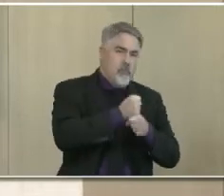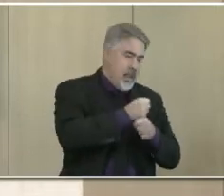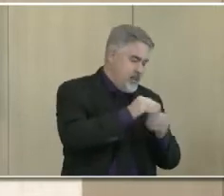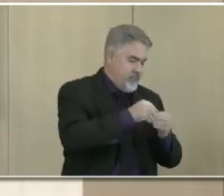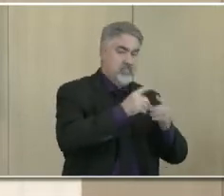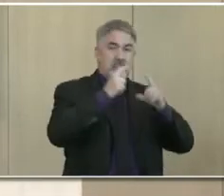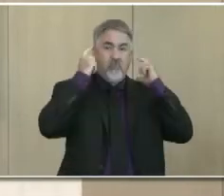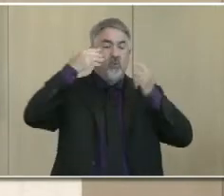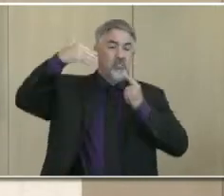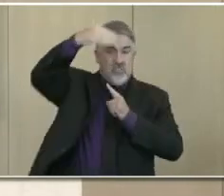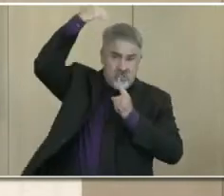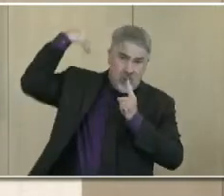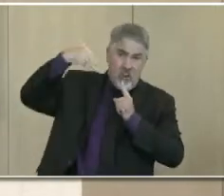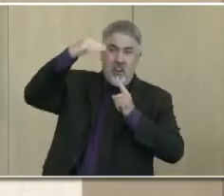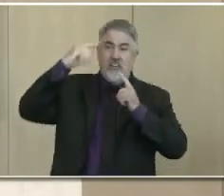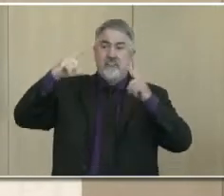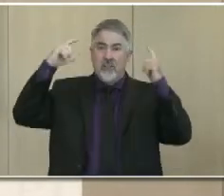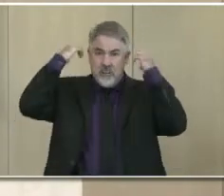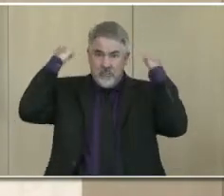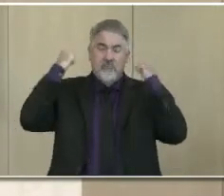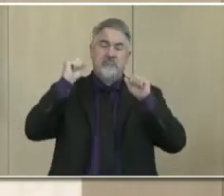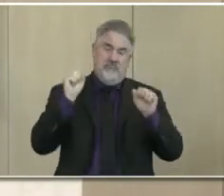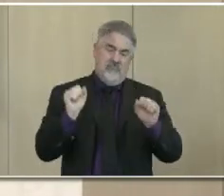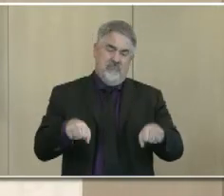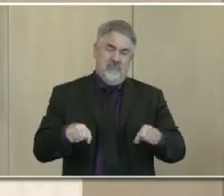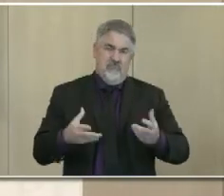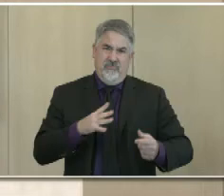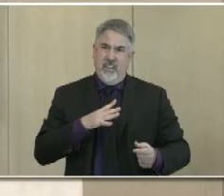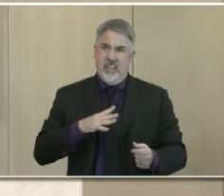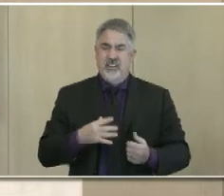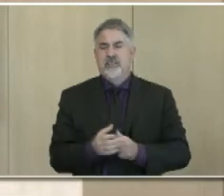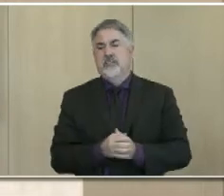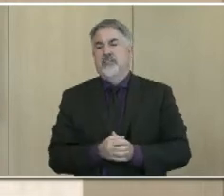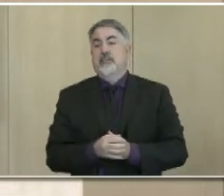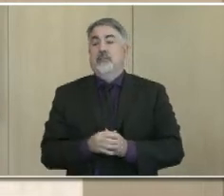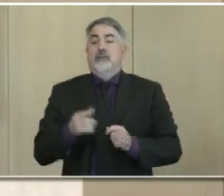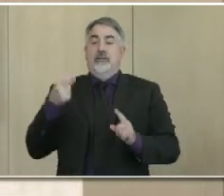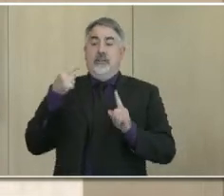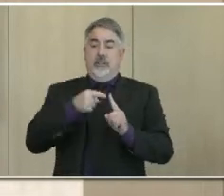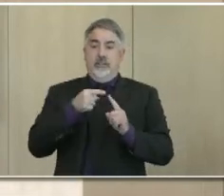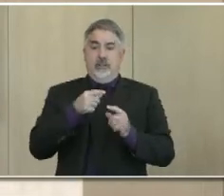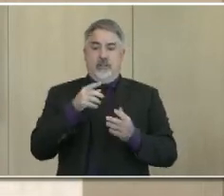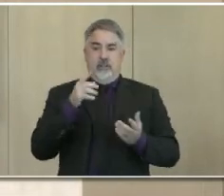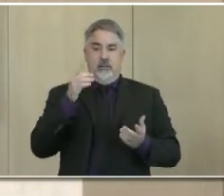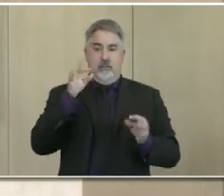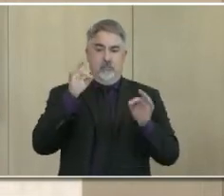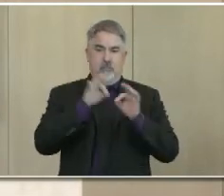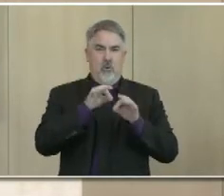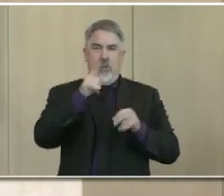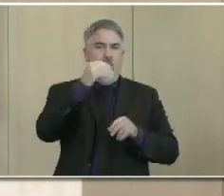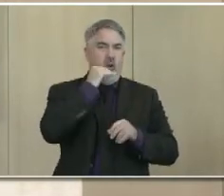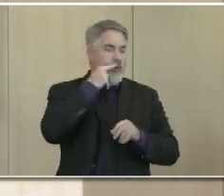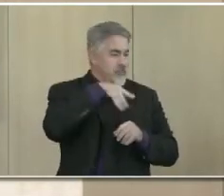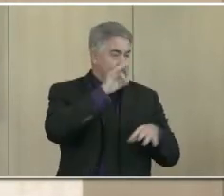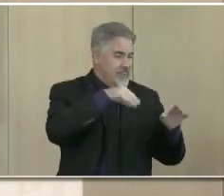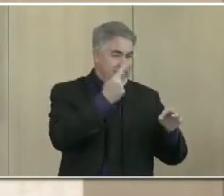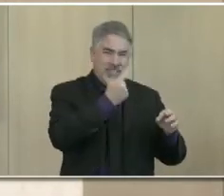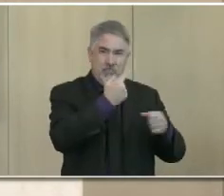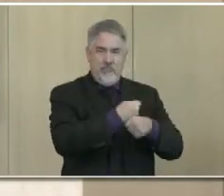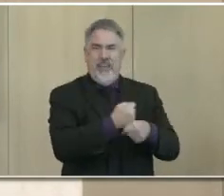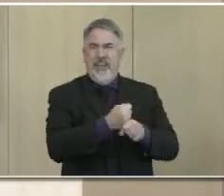But it really illustrates the point that anybody in their home can find something that they can convert into a facial